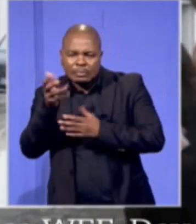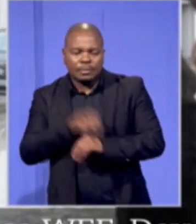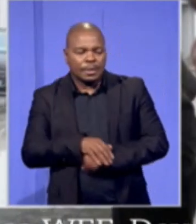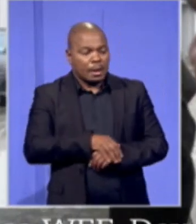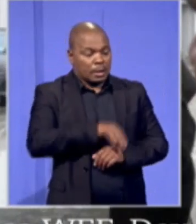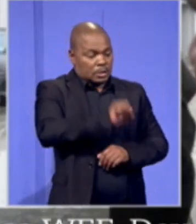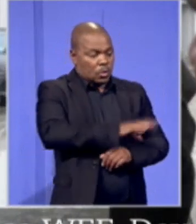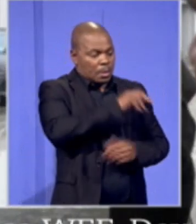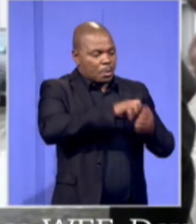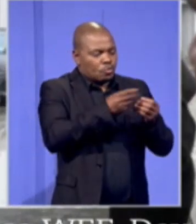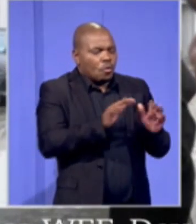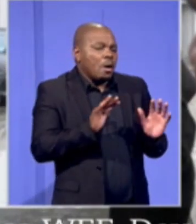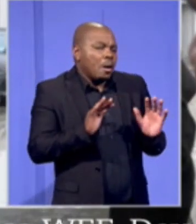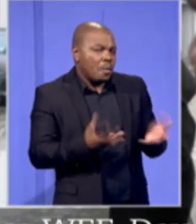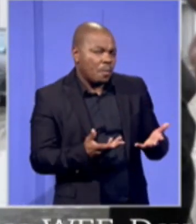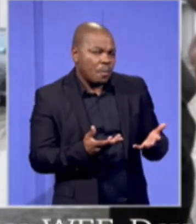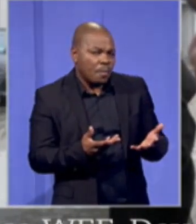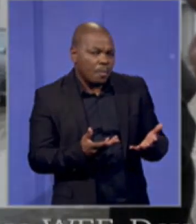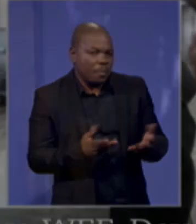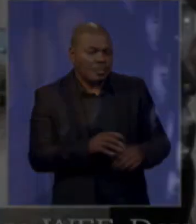that we have?